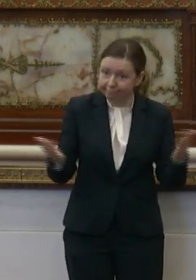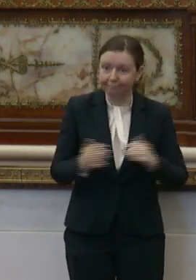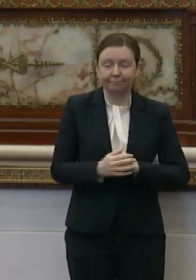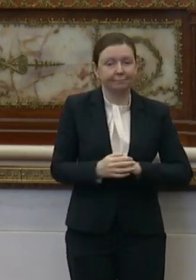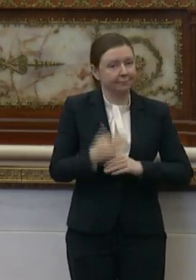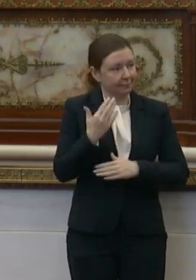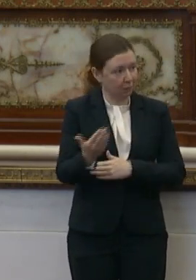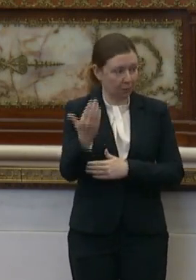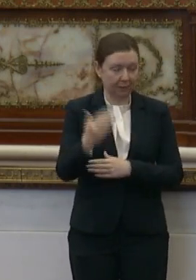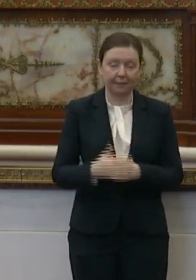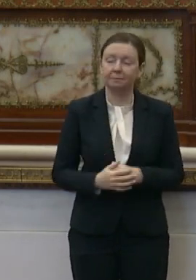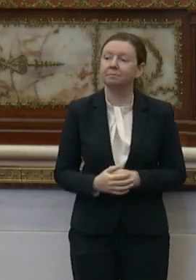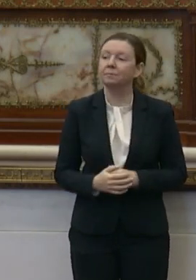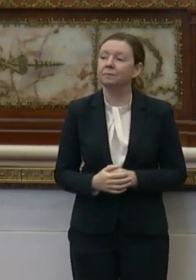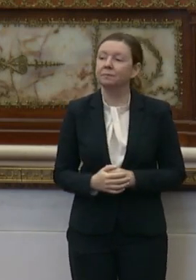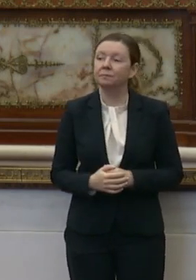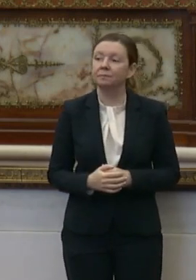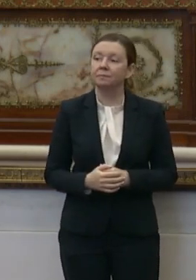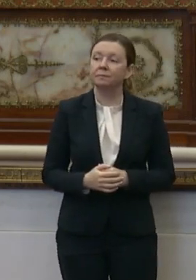Morning.